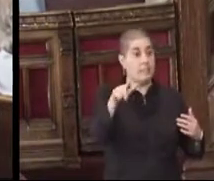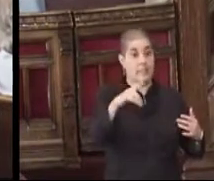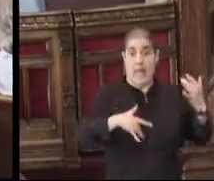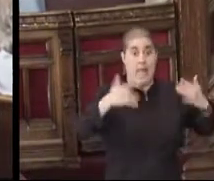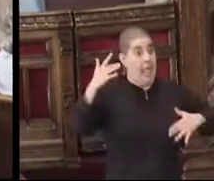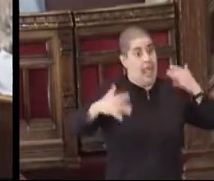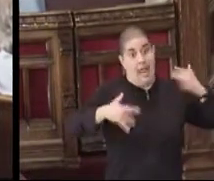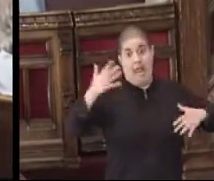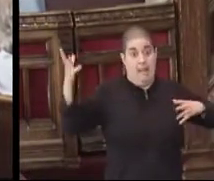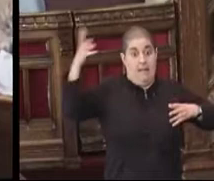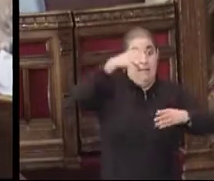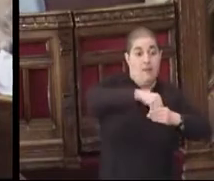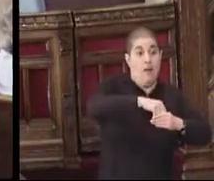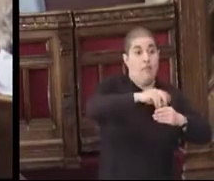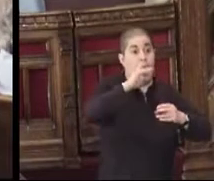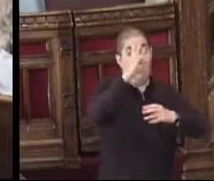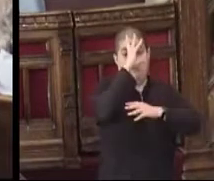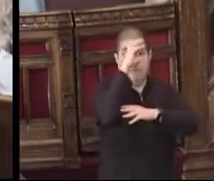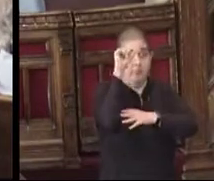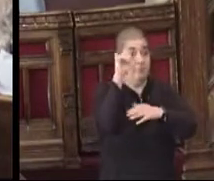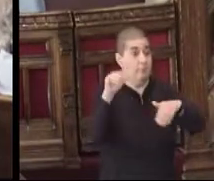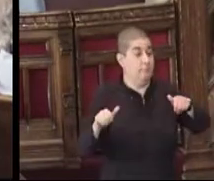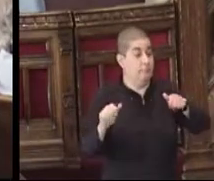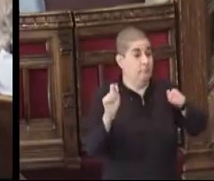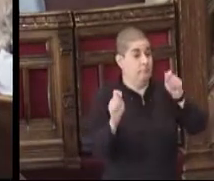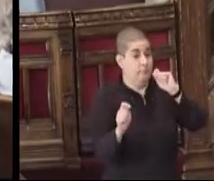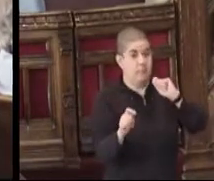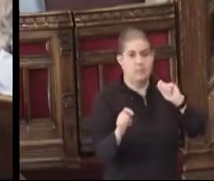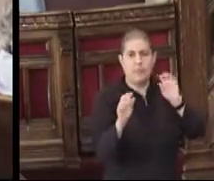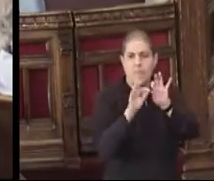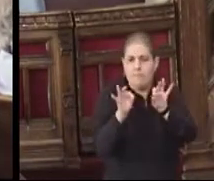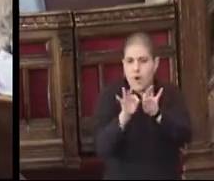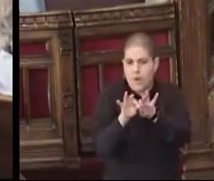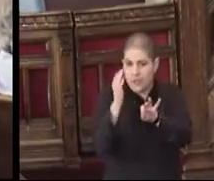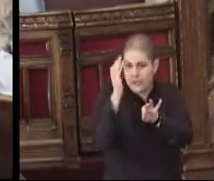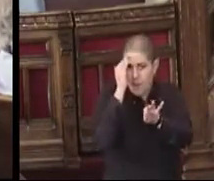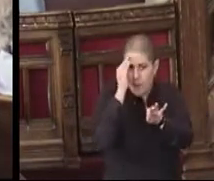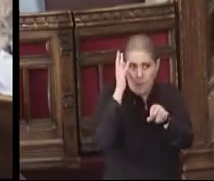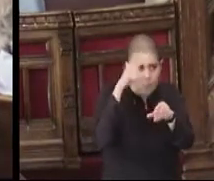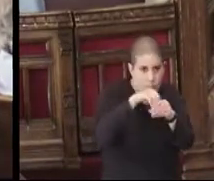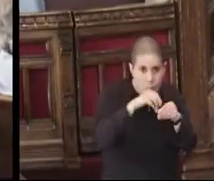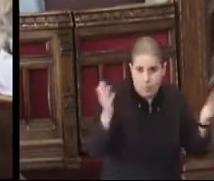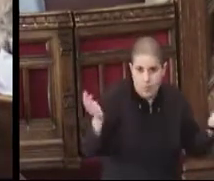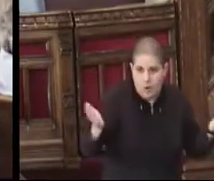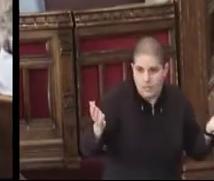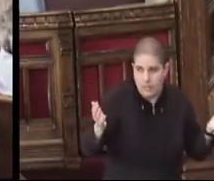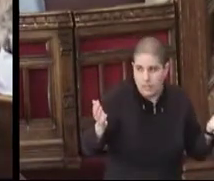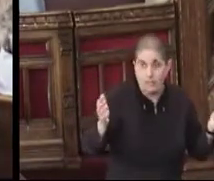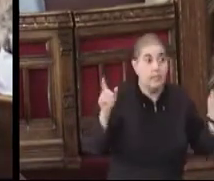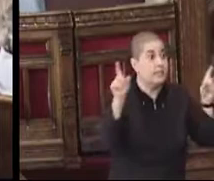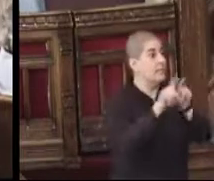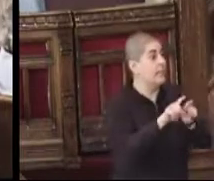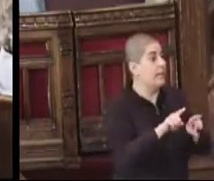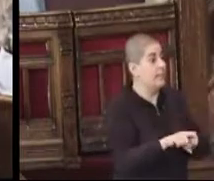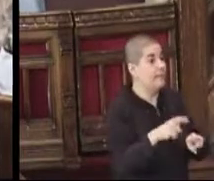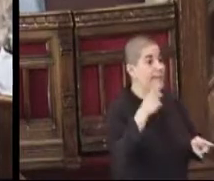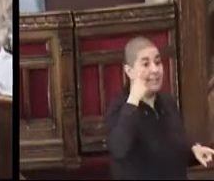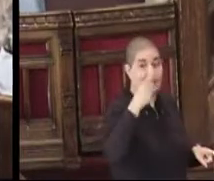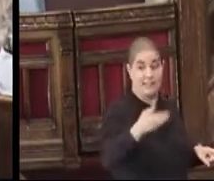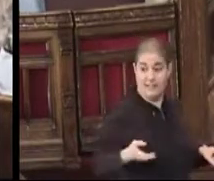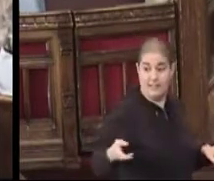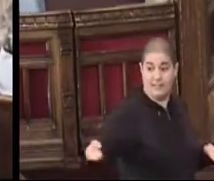excited in getting involved in this movement, make sure you know what you're getting involved in. Just like with our new members we received